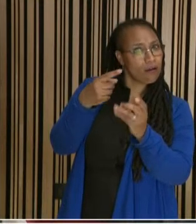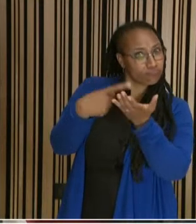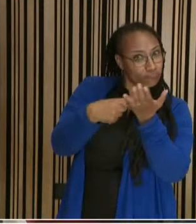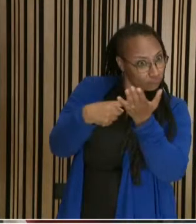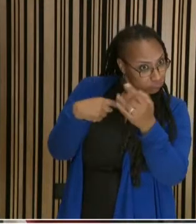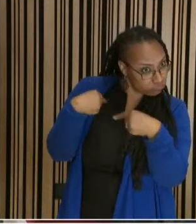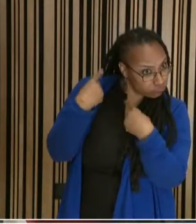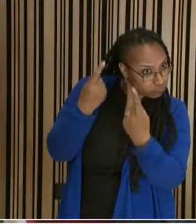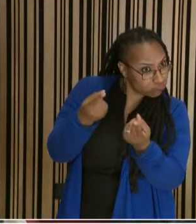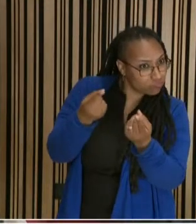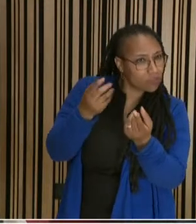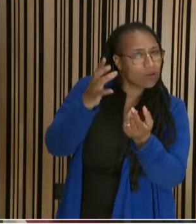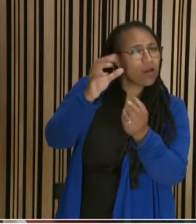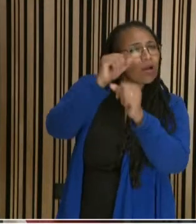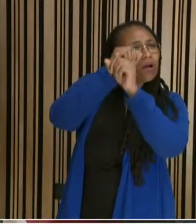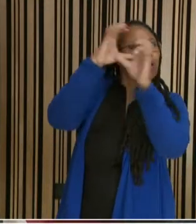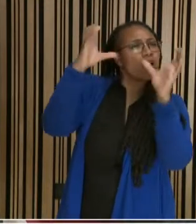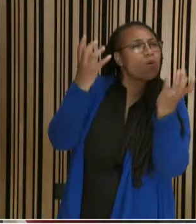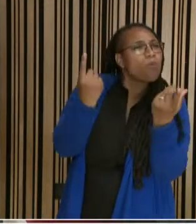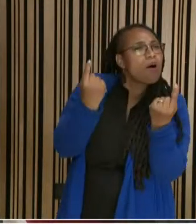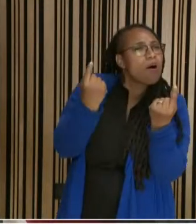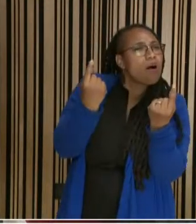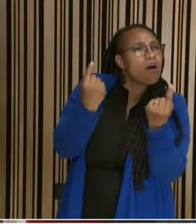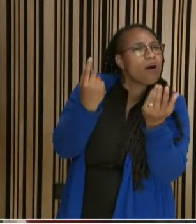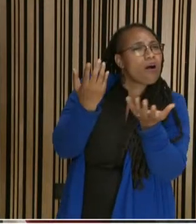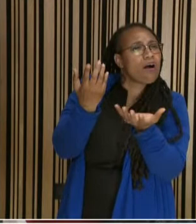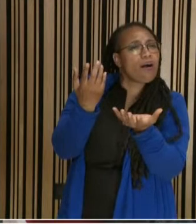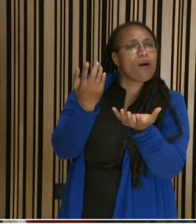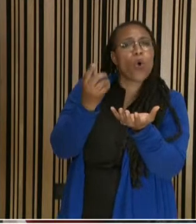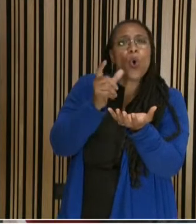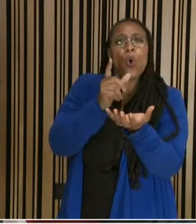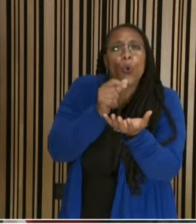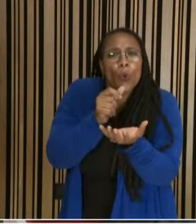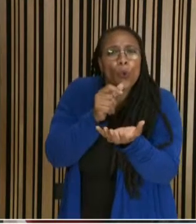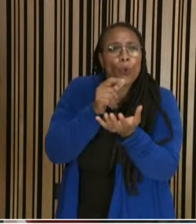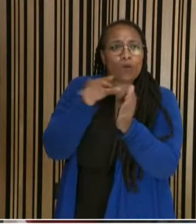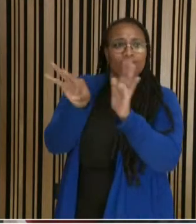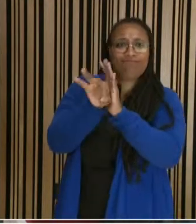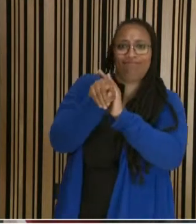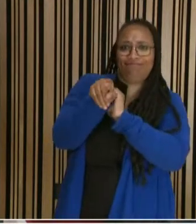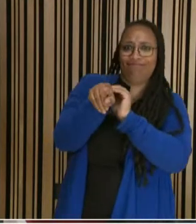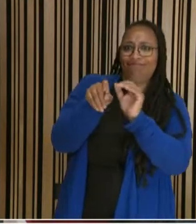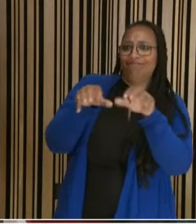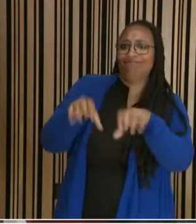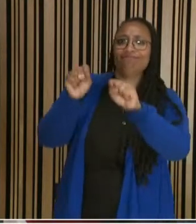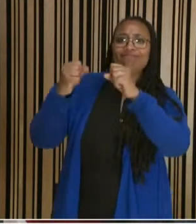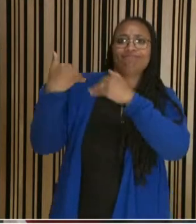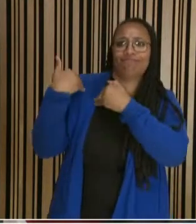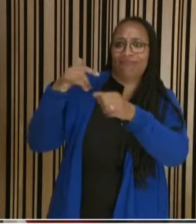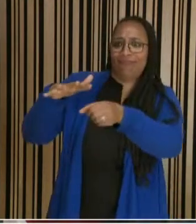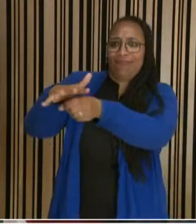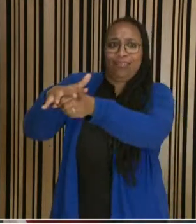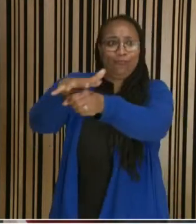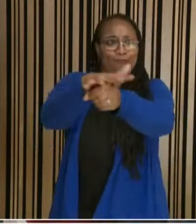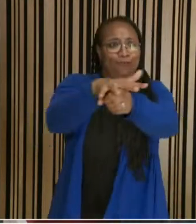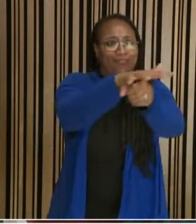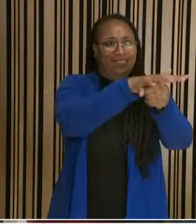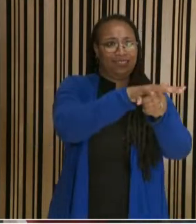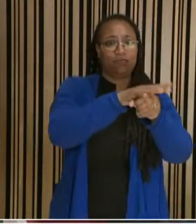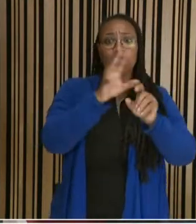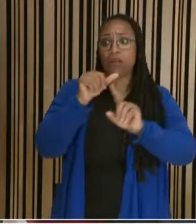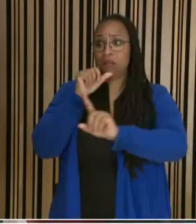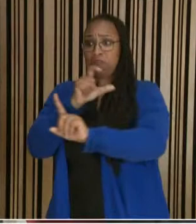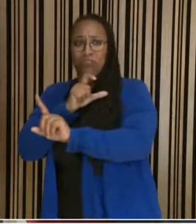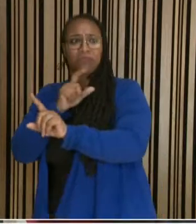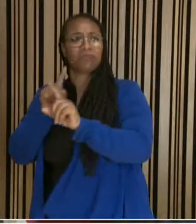as to who would play this role? I'm just curious what the police chief might think about. What would these non-police